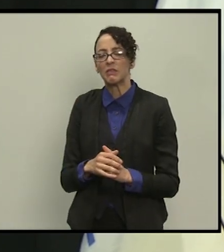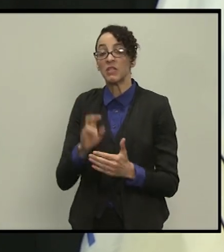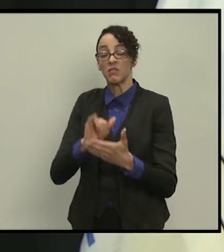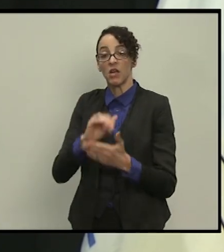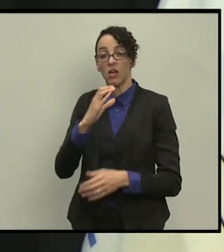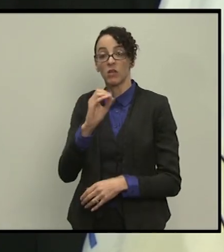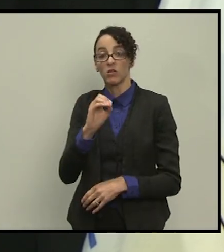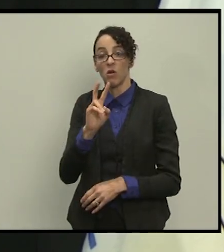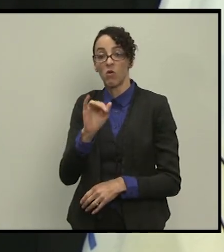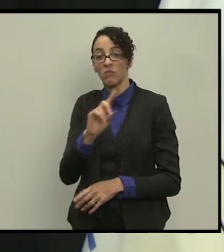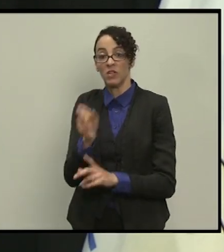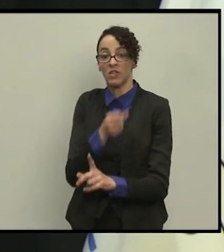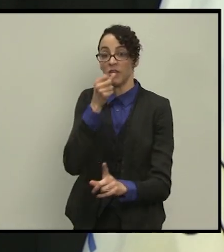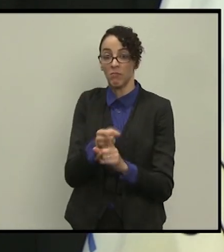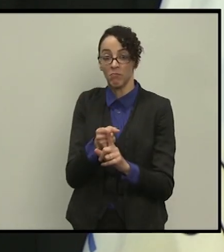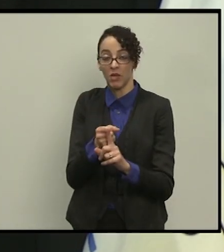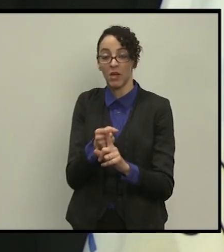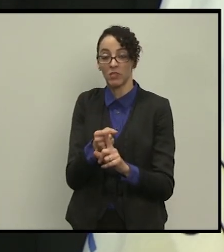yet to be realized.